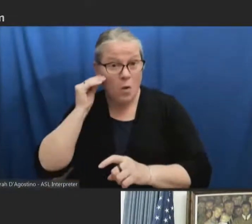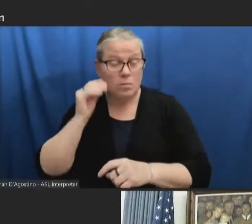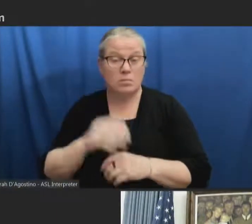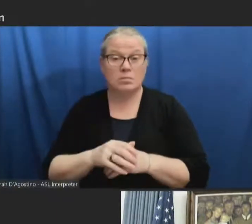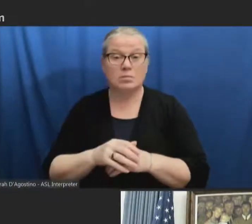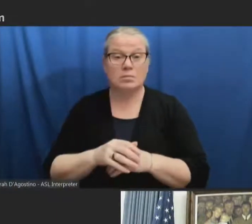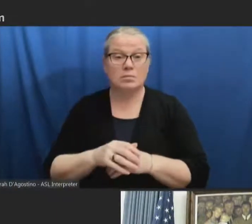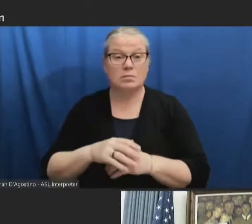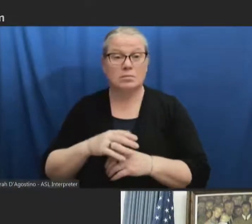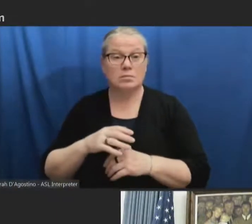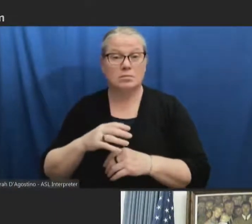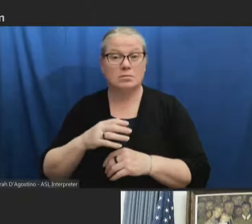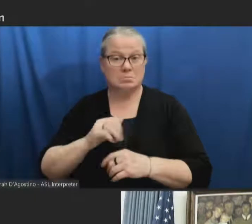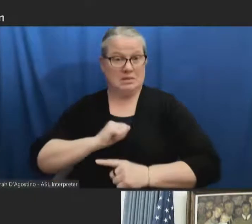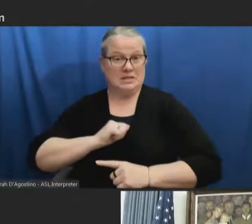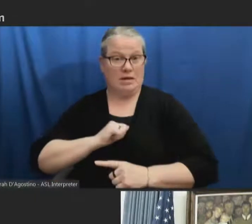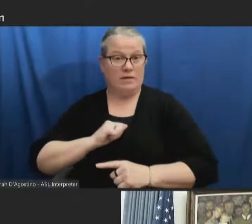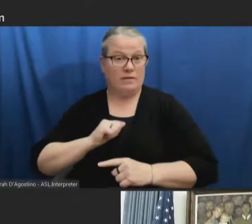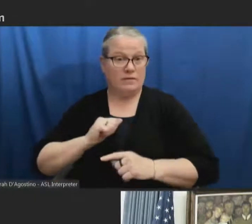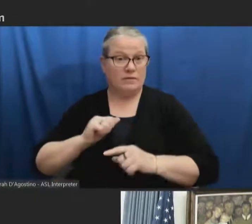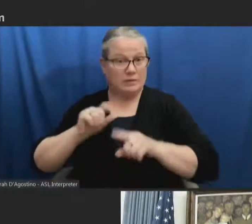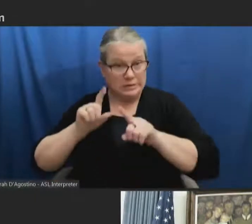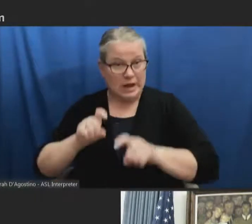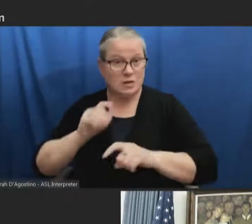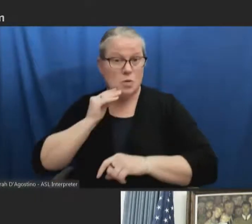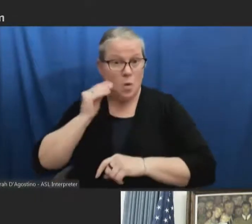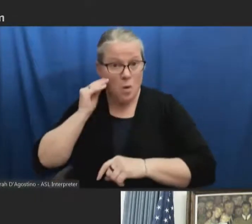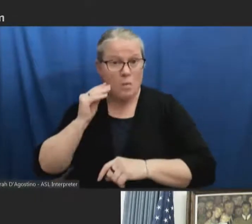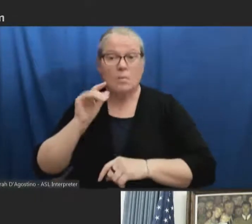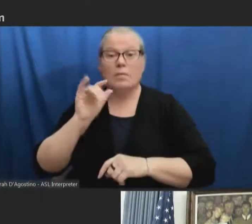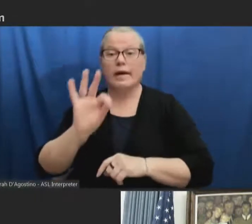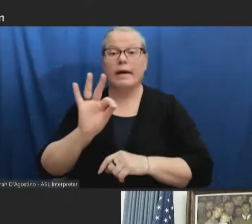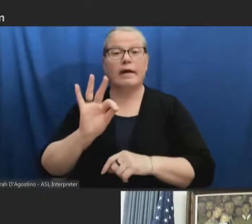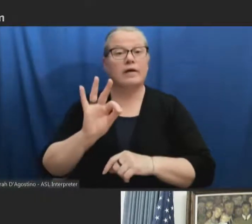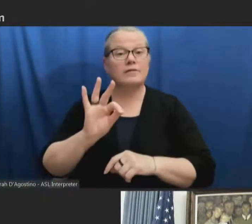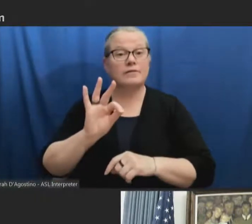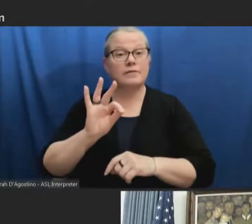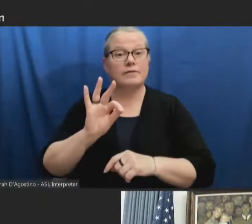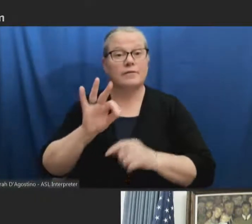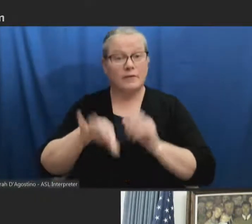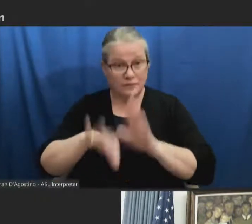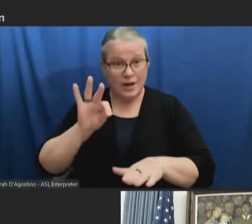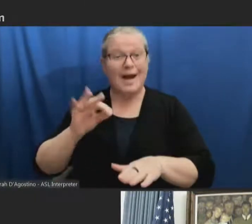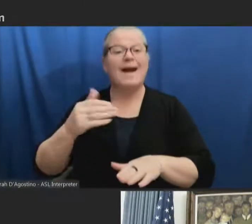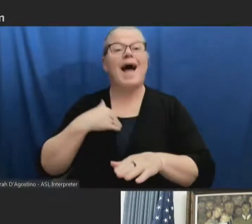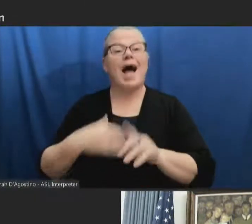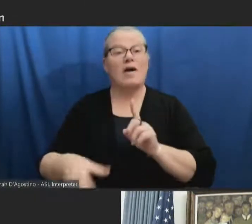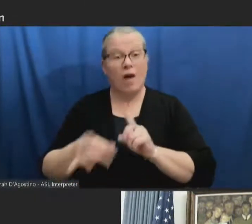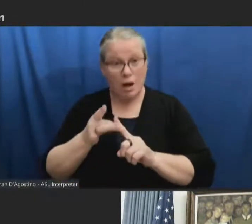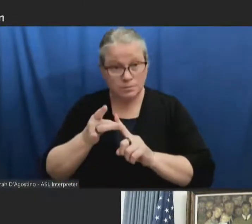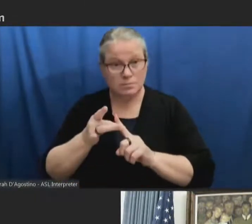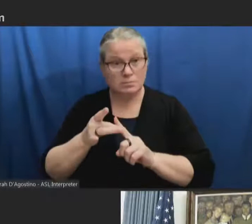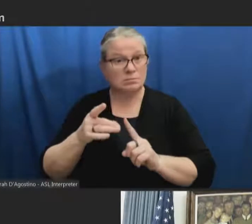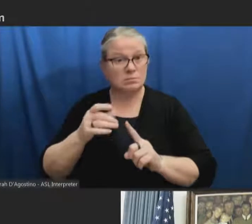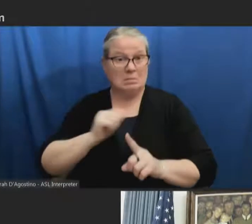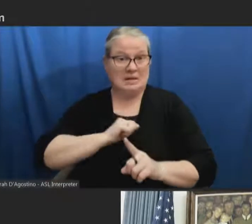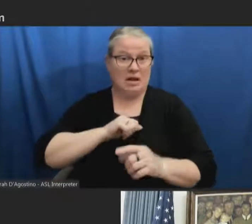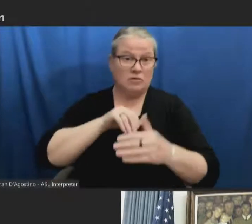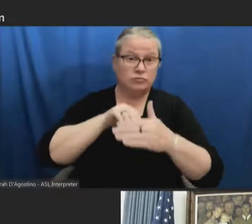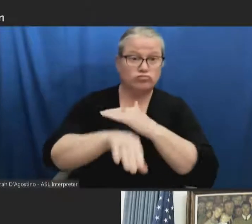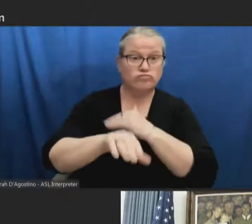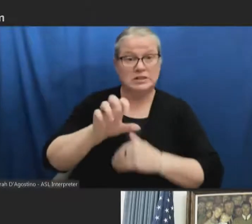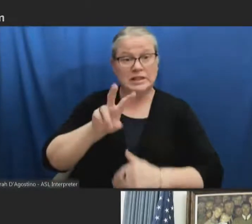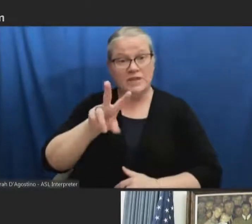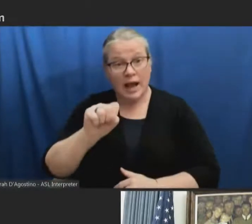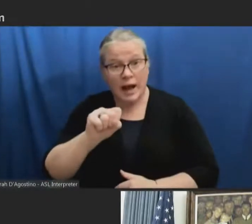and getting one of the therapeutic drugs that'll likely be more on the market at that point? Will the